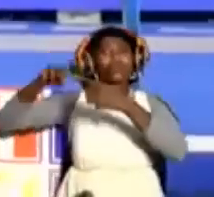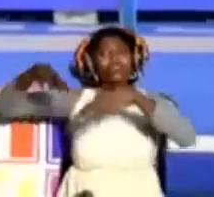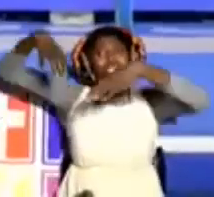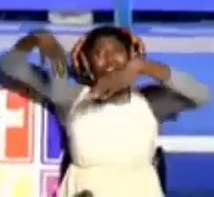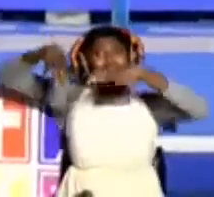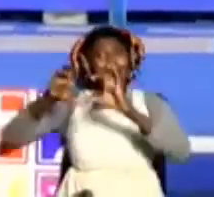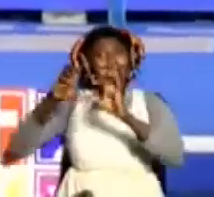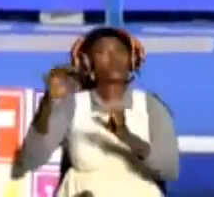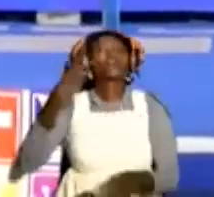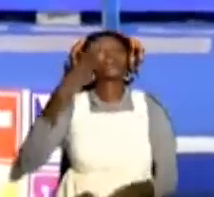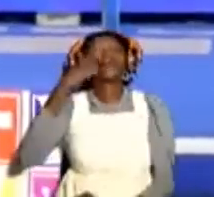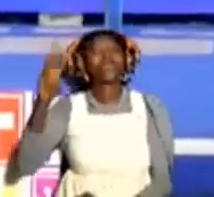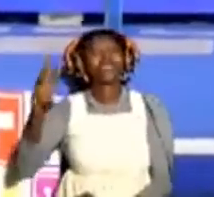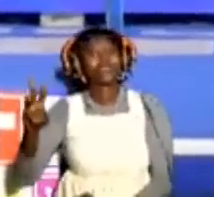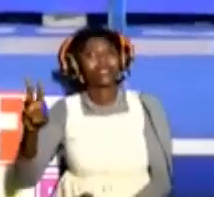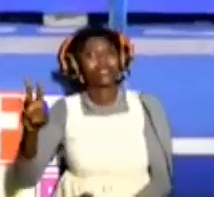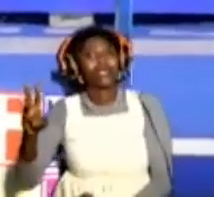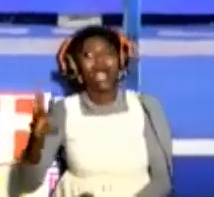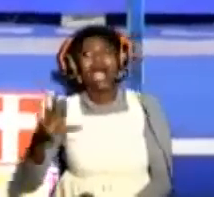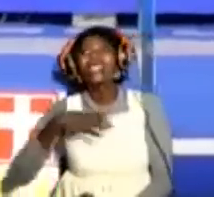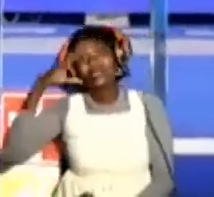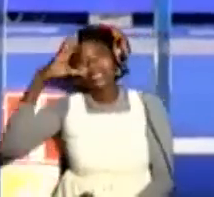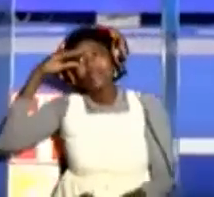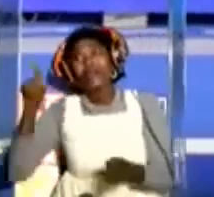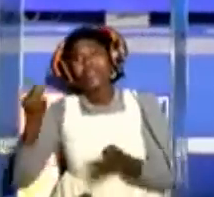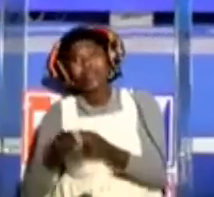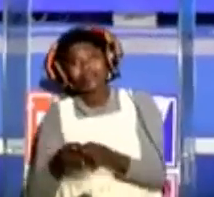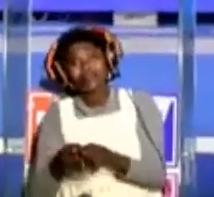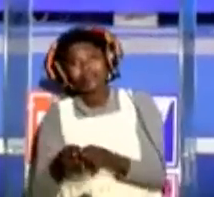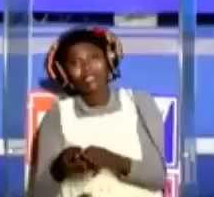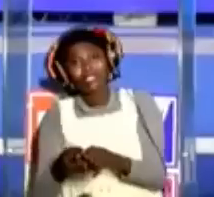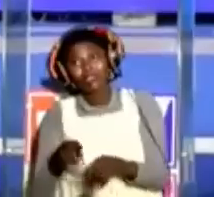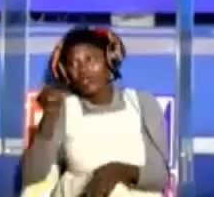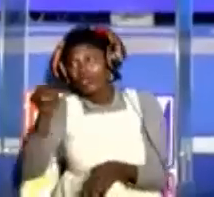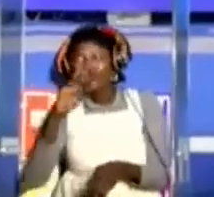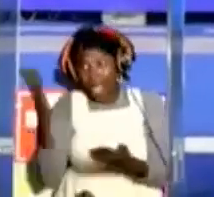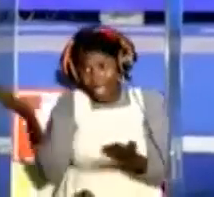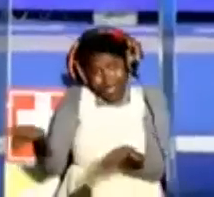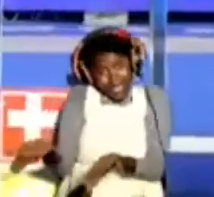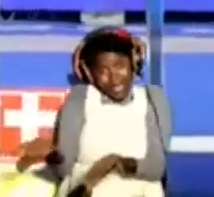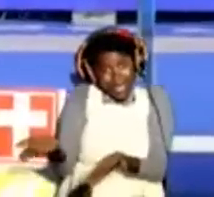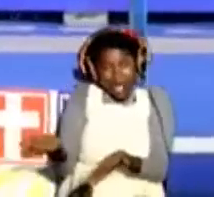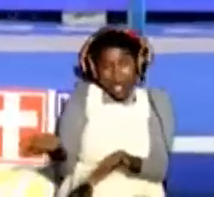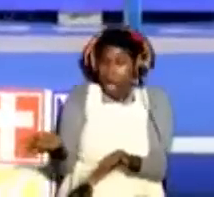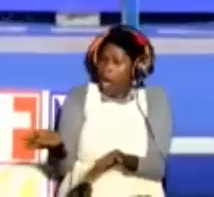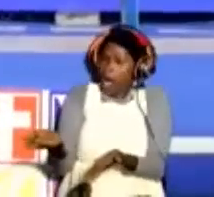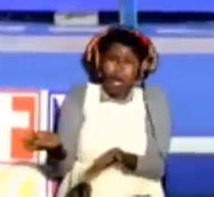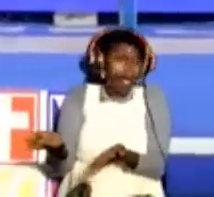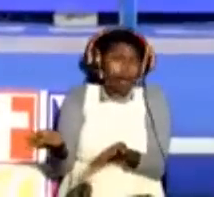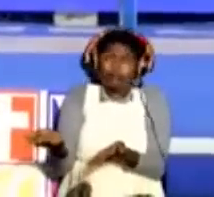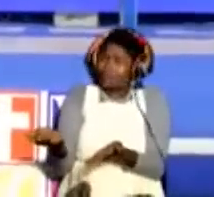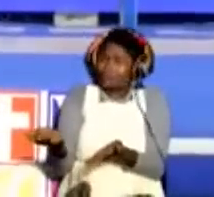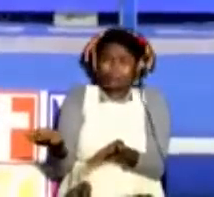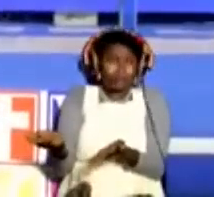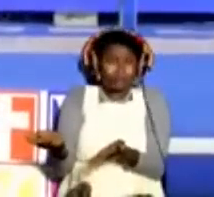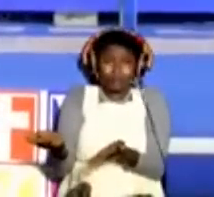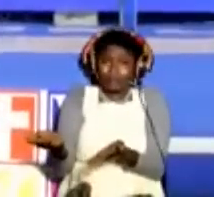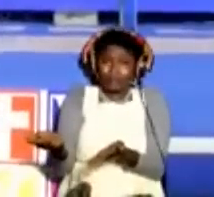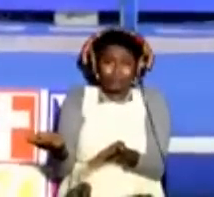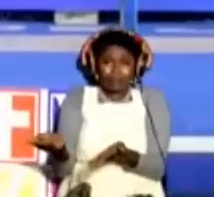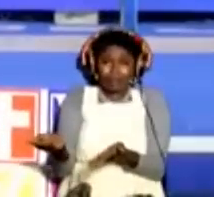wicked? And they say, bro, so you are finally back here.